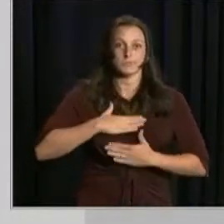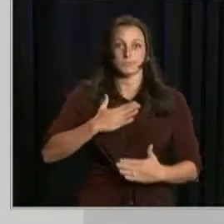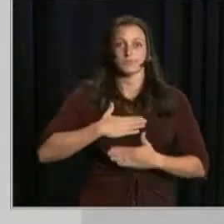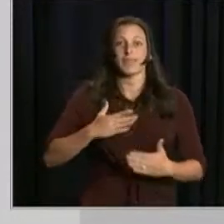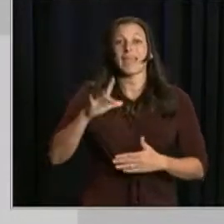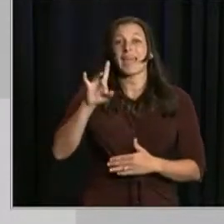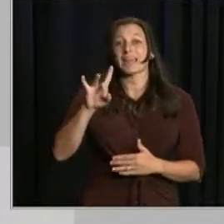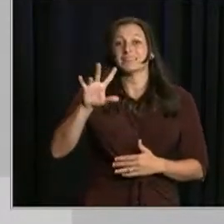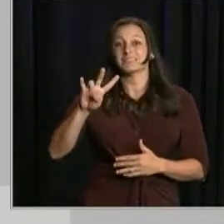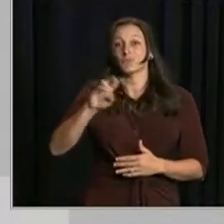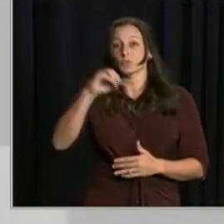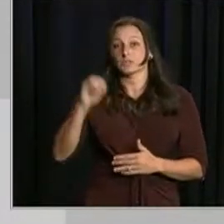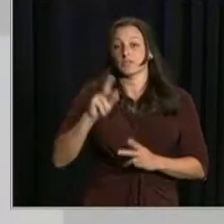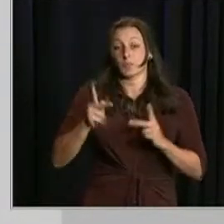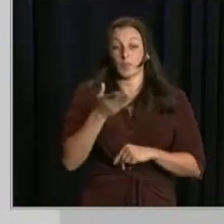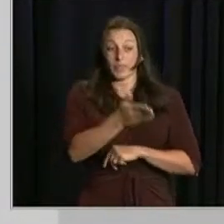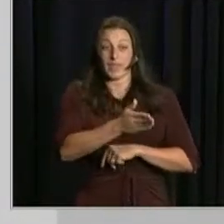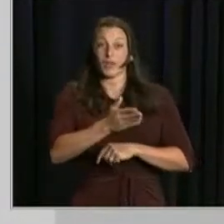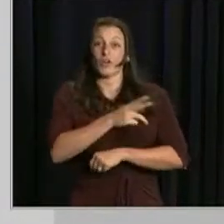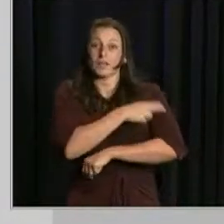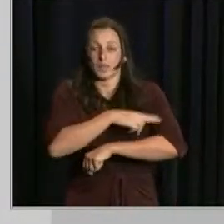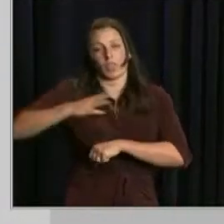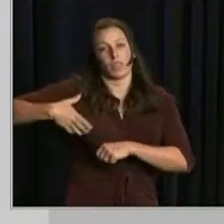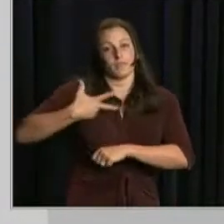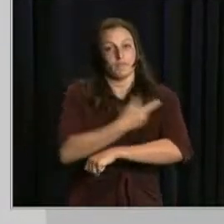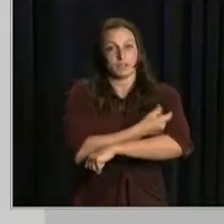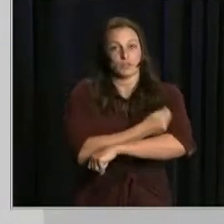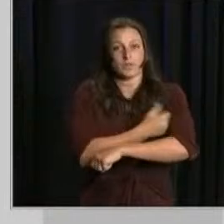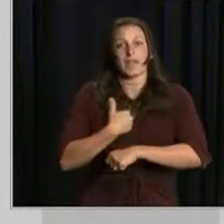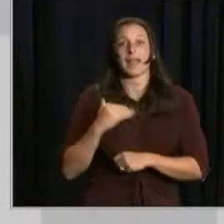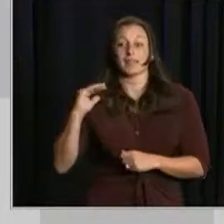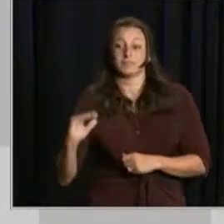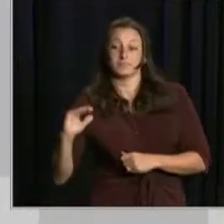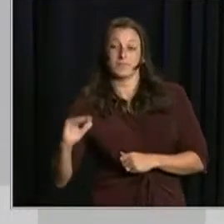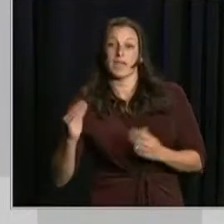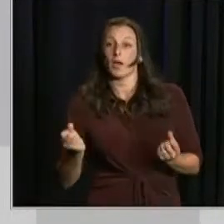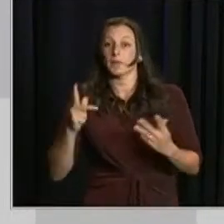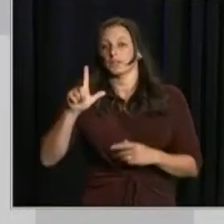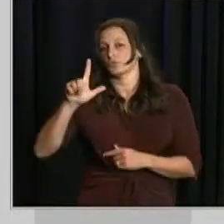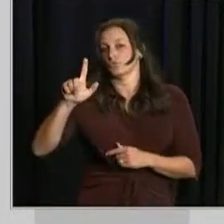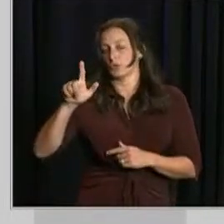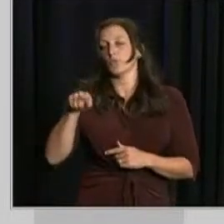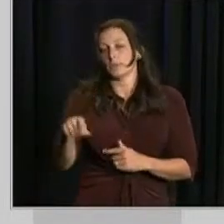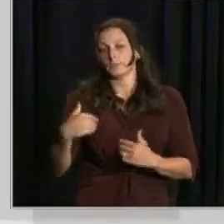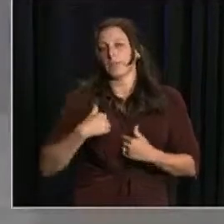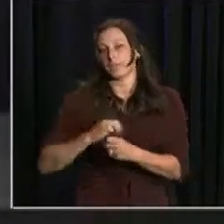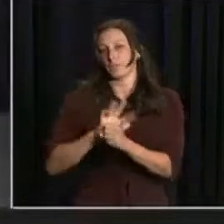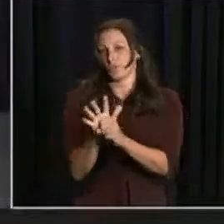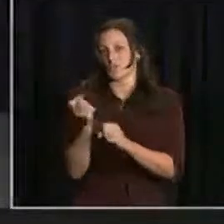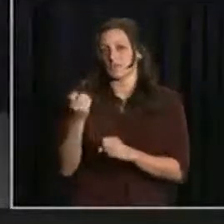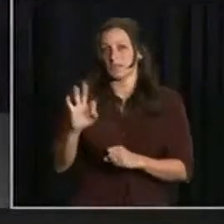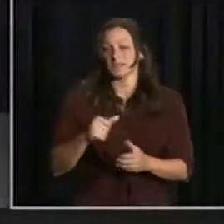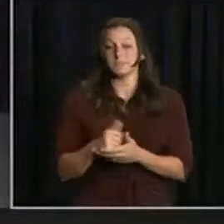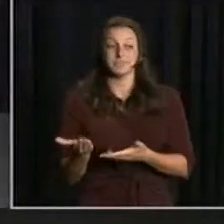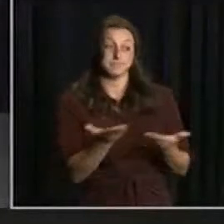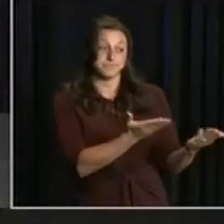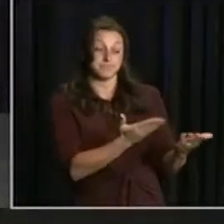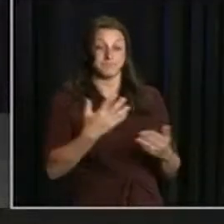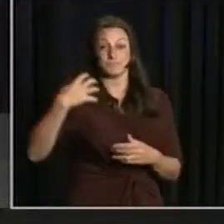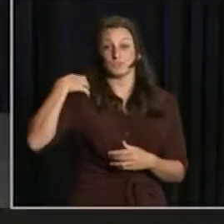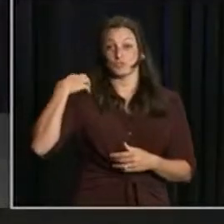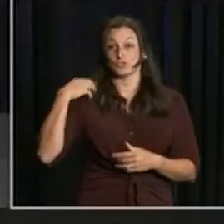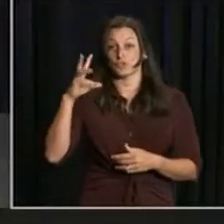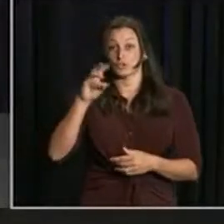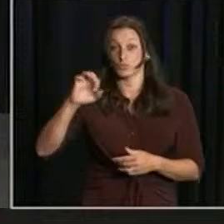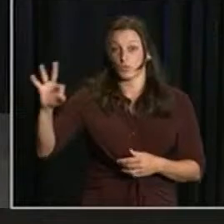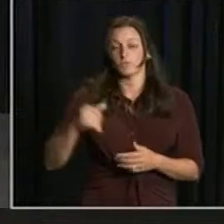hospitals are unvaccinated, and we have 21 pediatric patients this evening with COVID-19. Let me turn it over to Judge Wolff. Yeah, thanks, Mayor. And